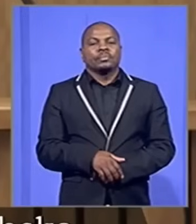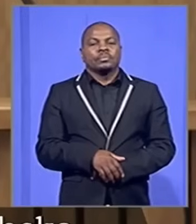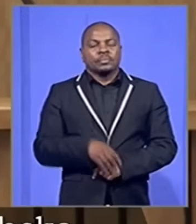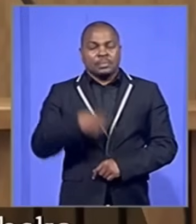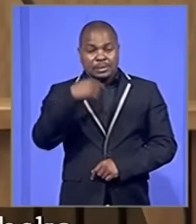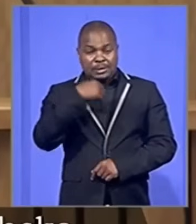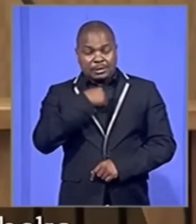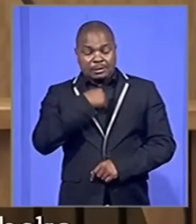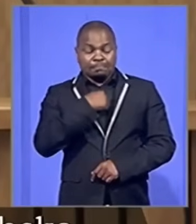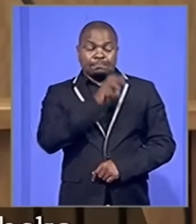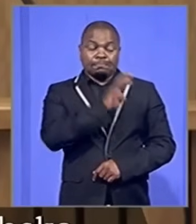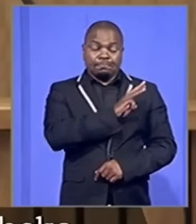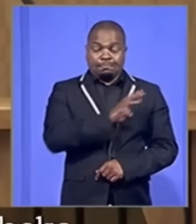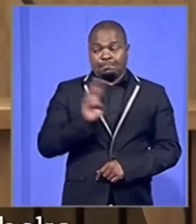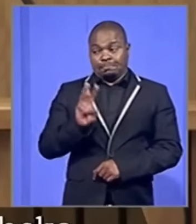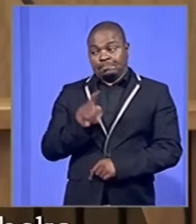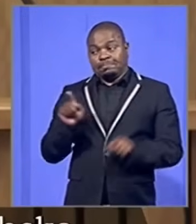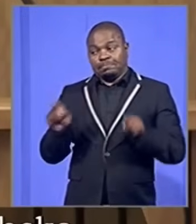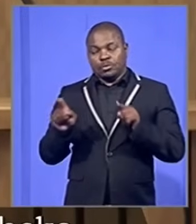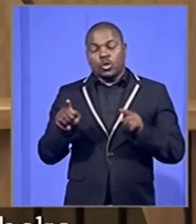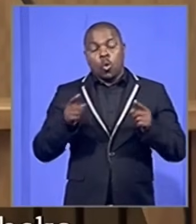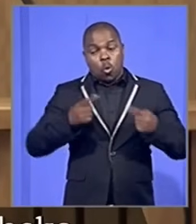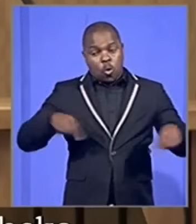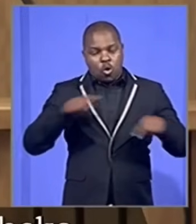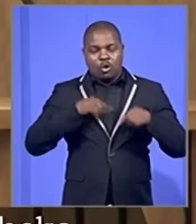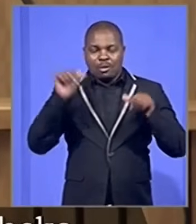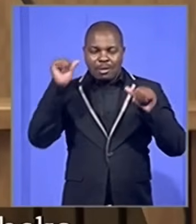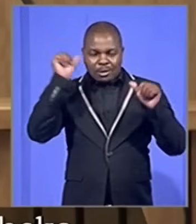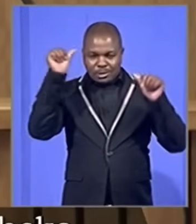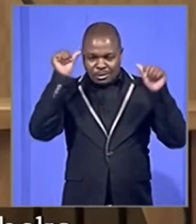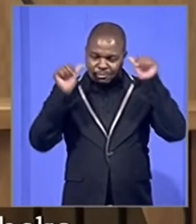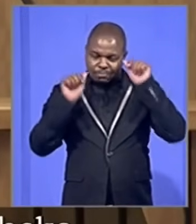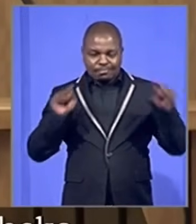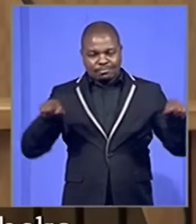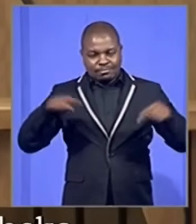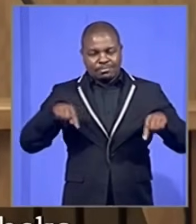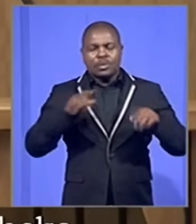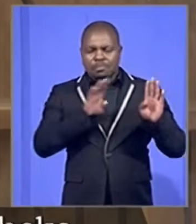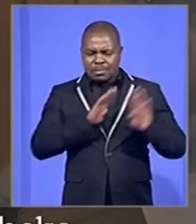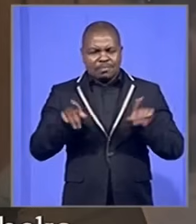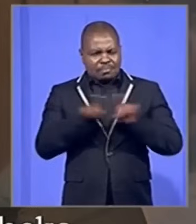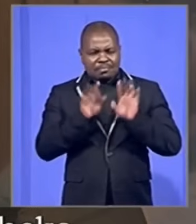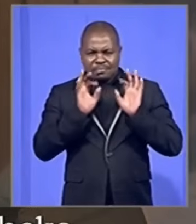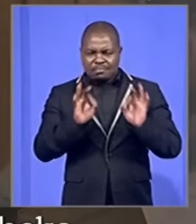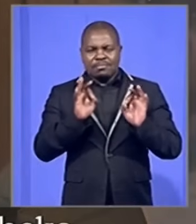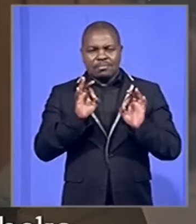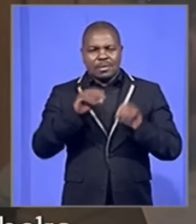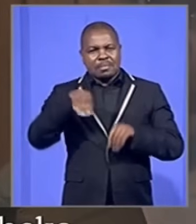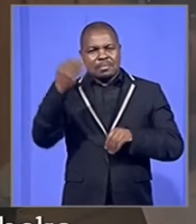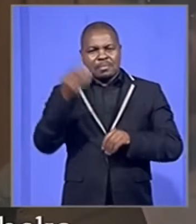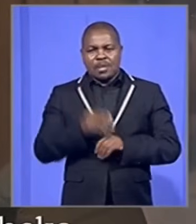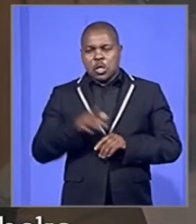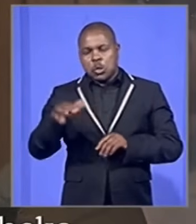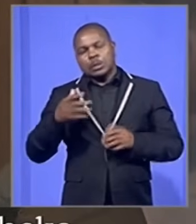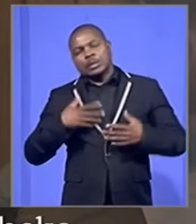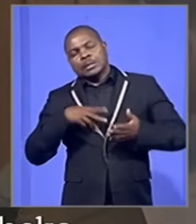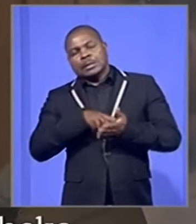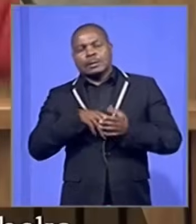admonition is we all are adults. We must just behave like adults. There's nothing wrong with you